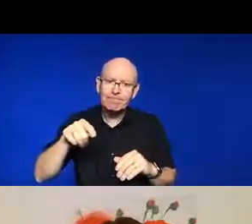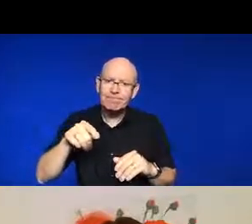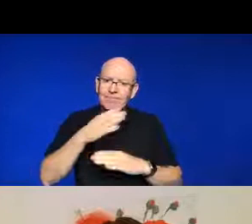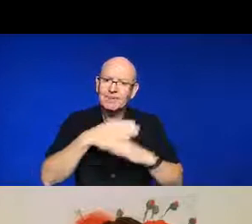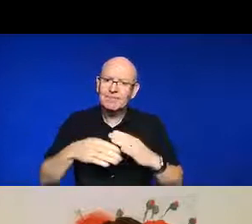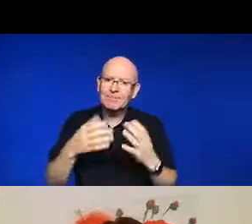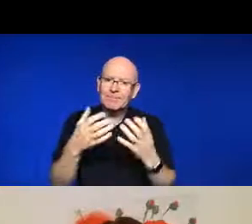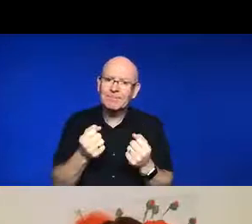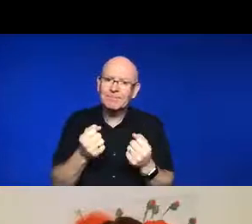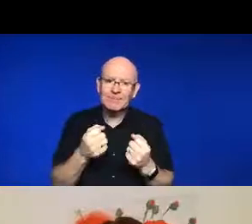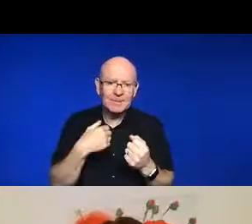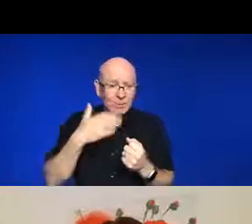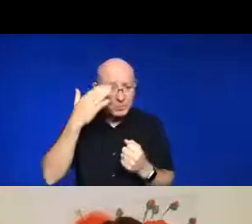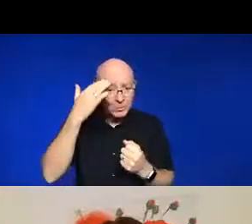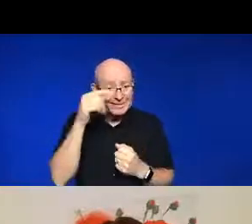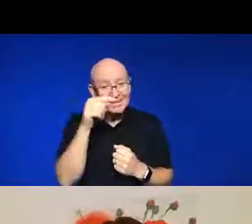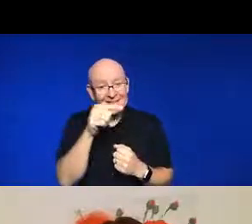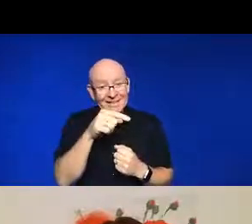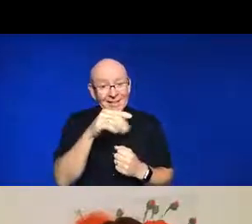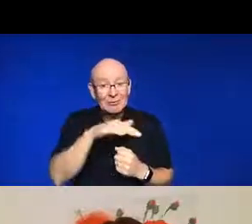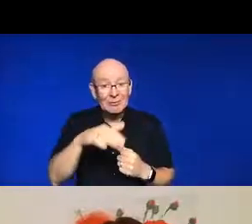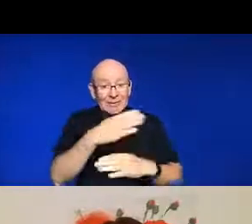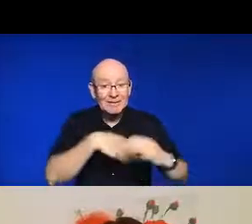more precarious.